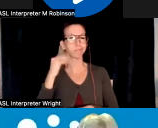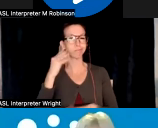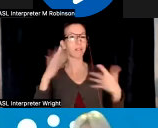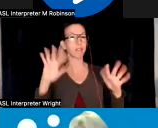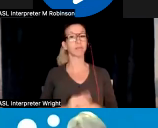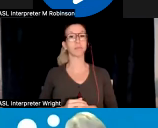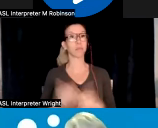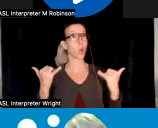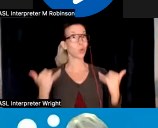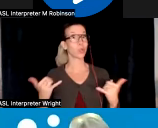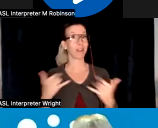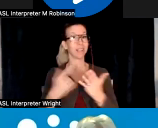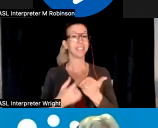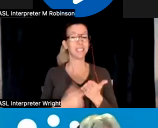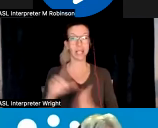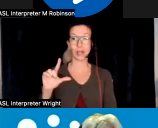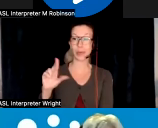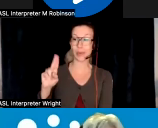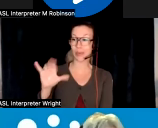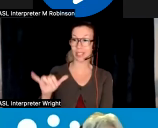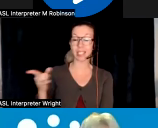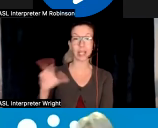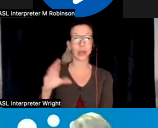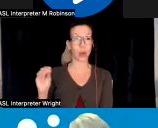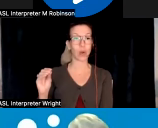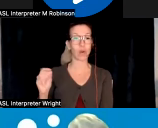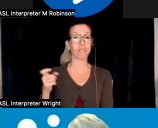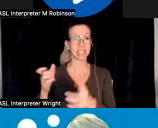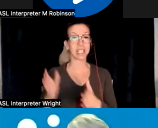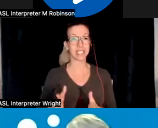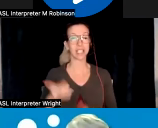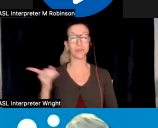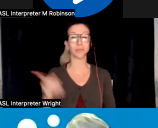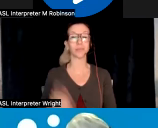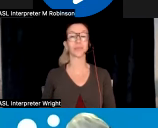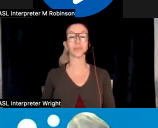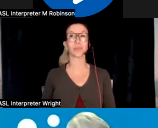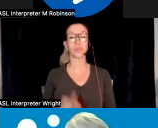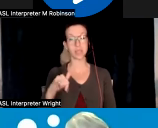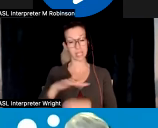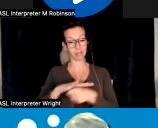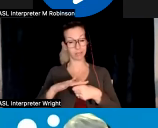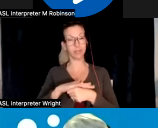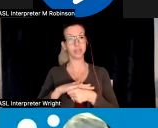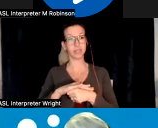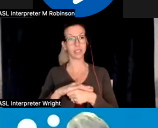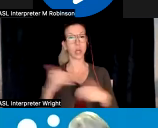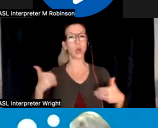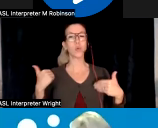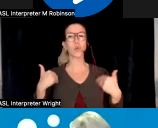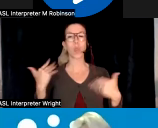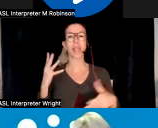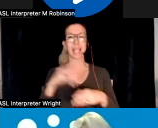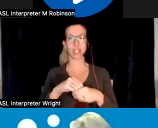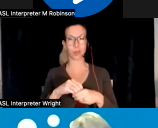today? Lucy, my co-facilitator, talked about where our area today is youth engagement.